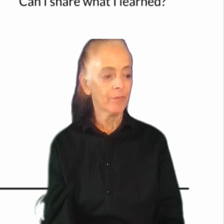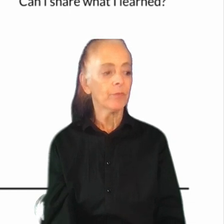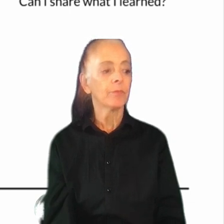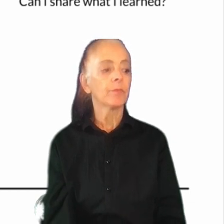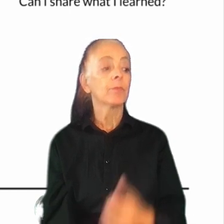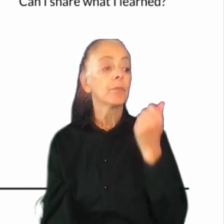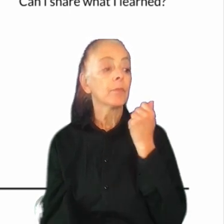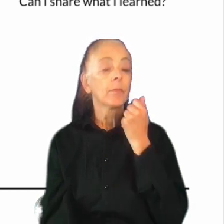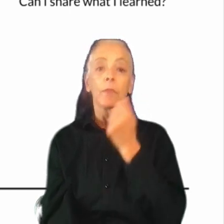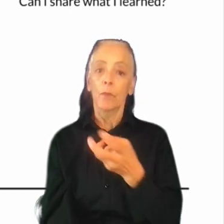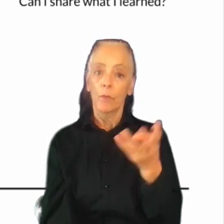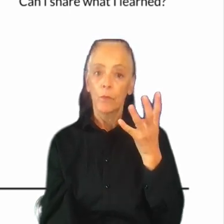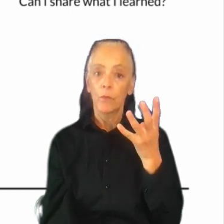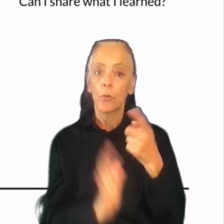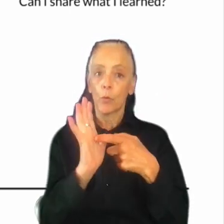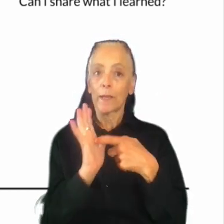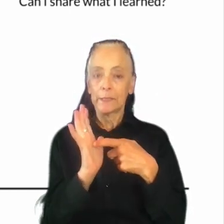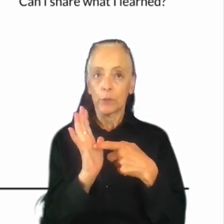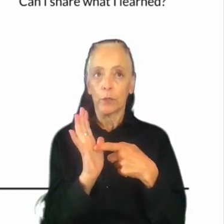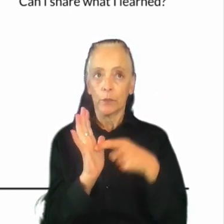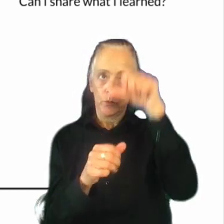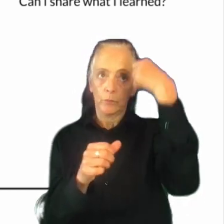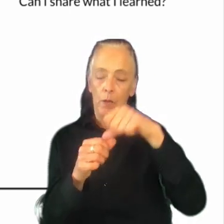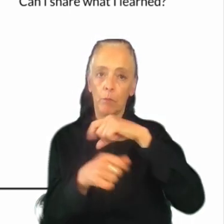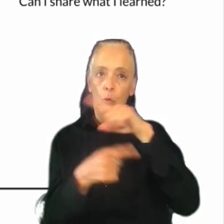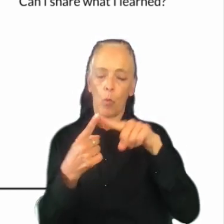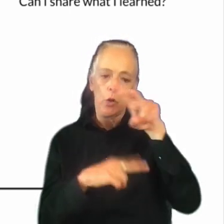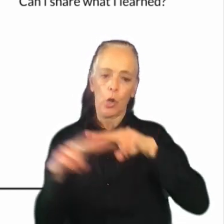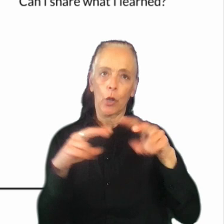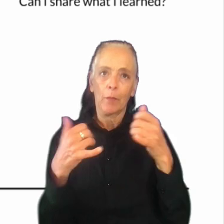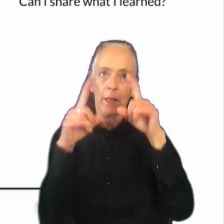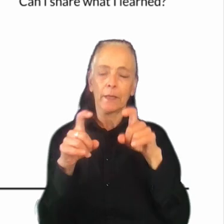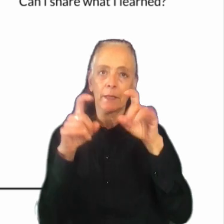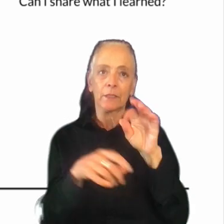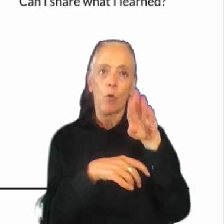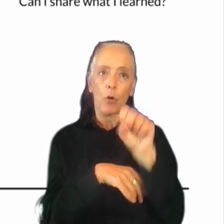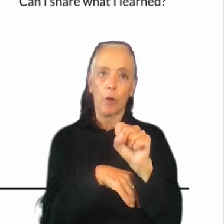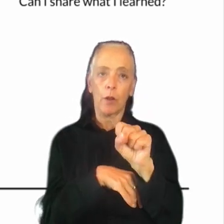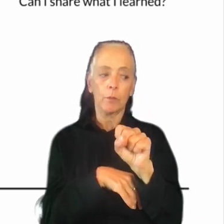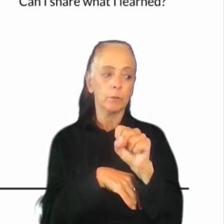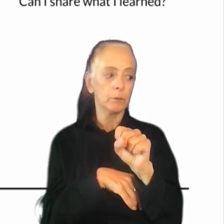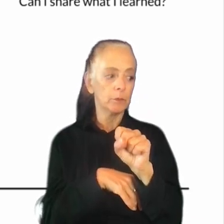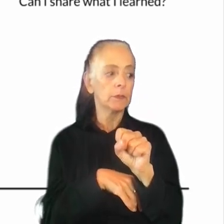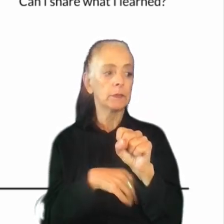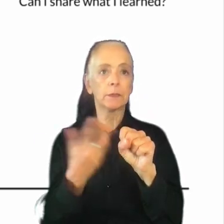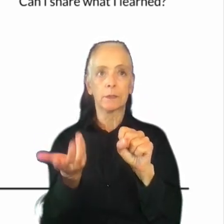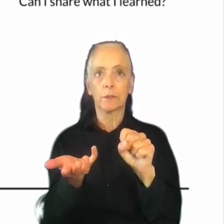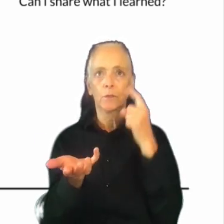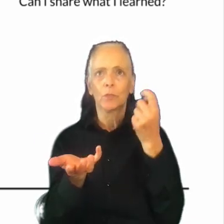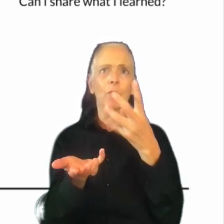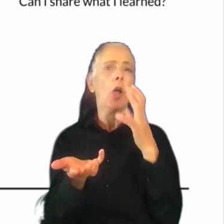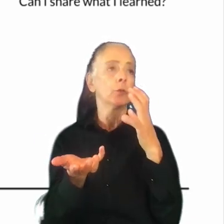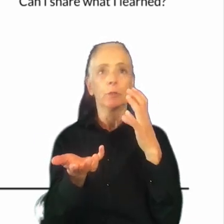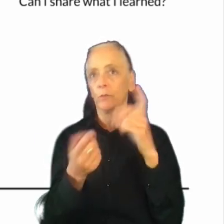so there are a couple of criteria to keep in mind when you're looking on these playtest forums and you can see posts for hundreds of different games that are looking